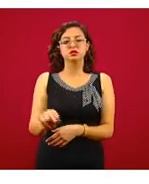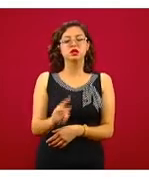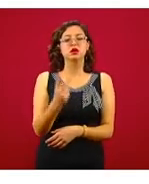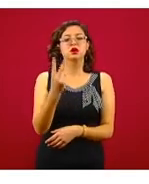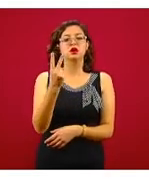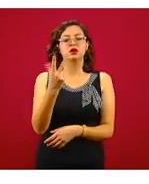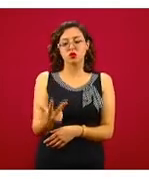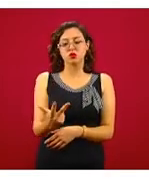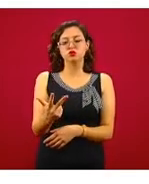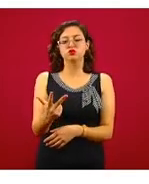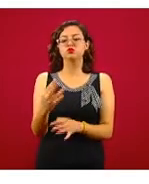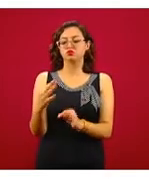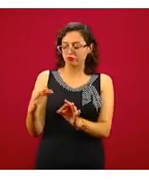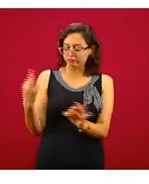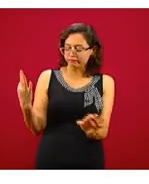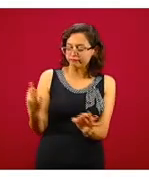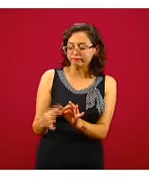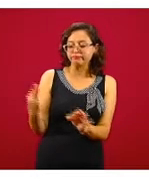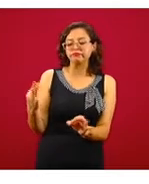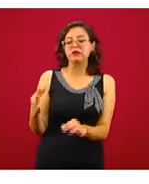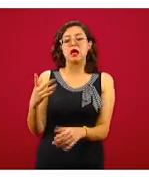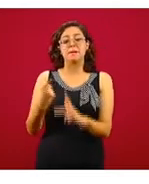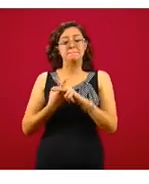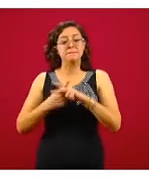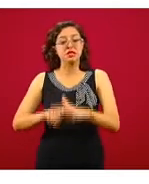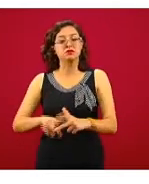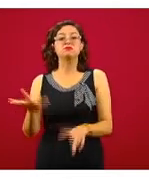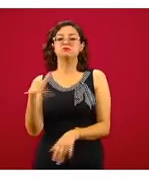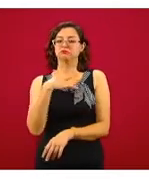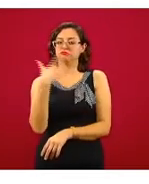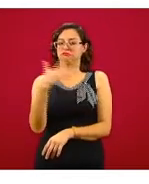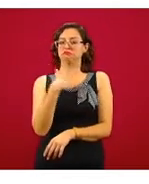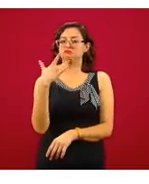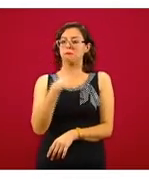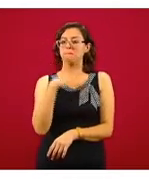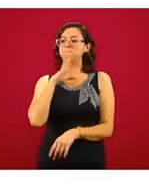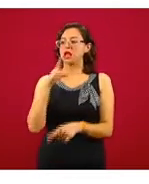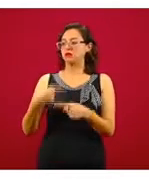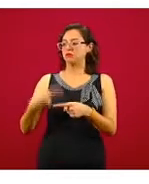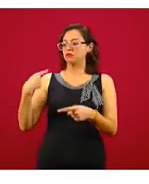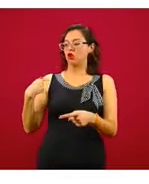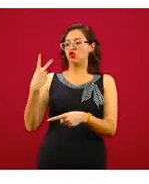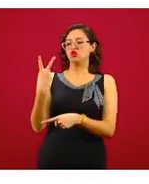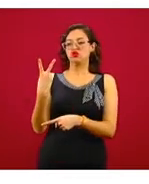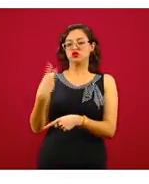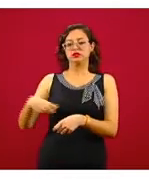is que han iniciado síntomas 8,288 en las últimas 2 active semanas. cases in Mexico.